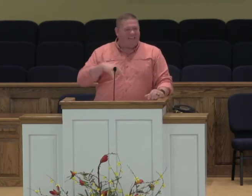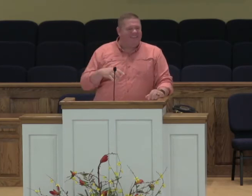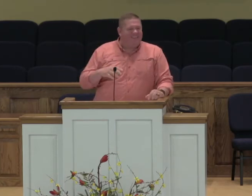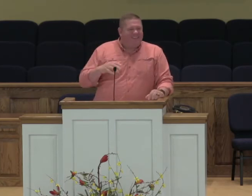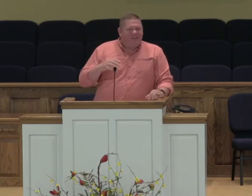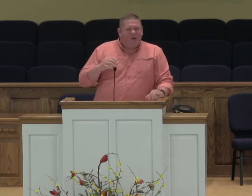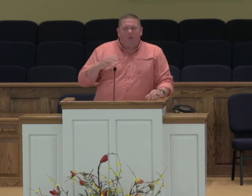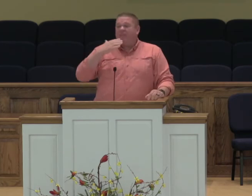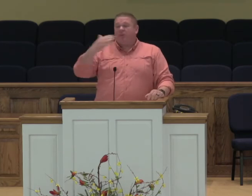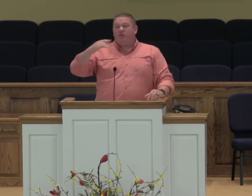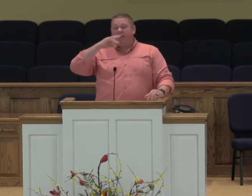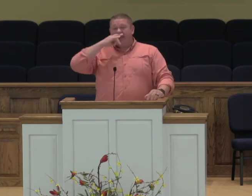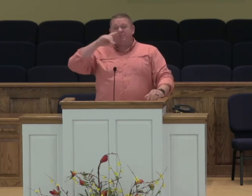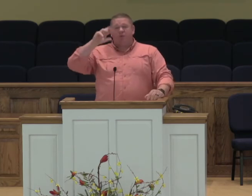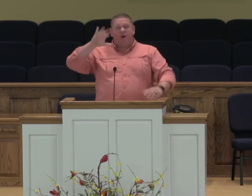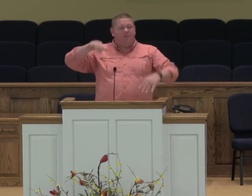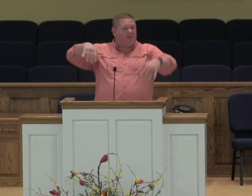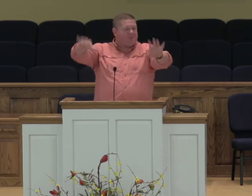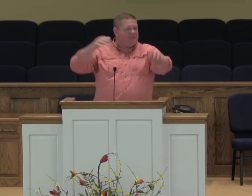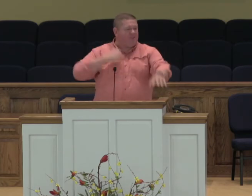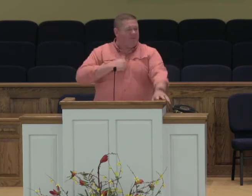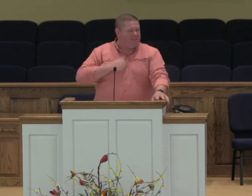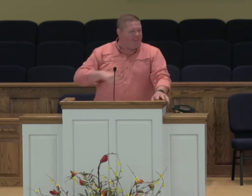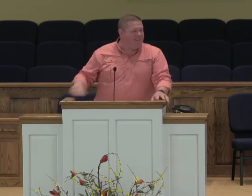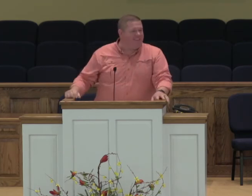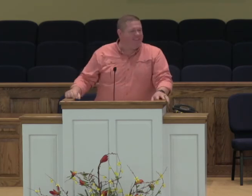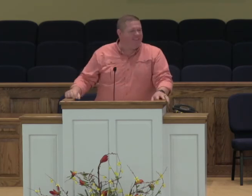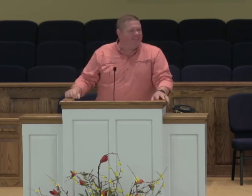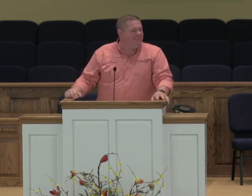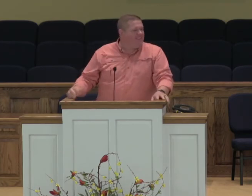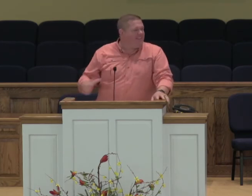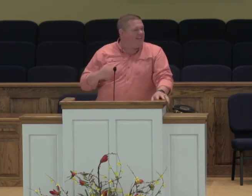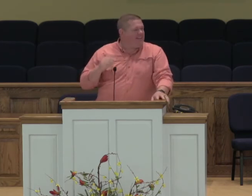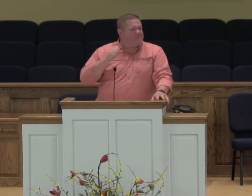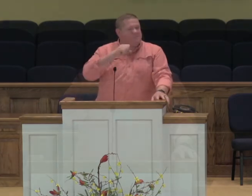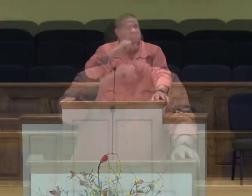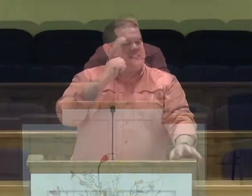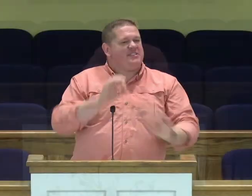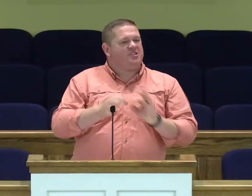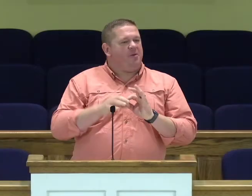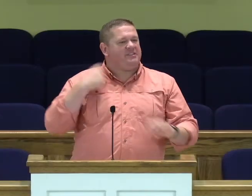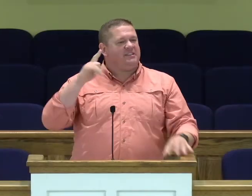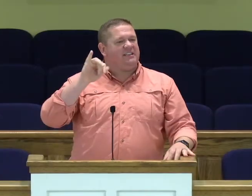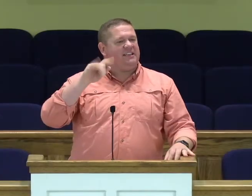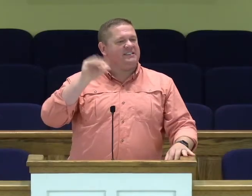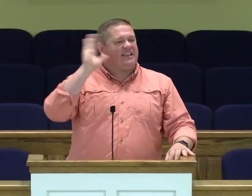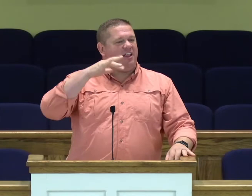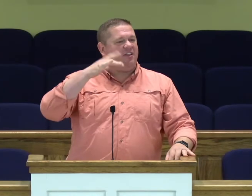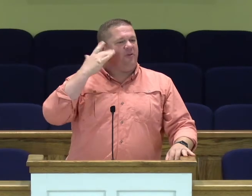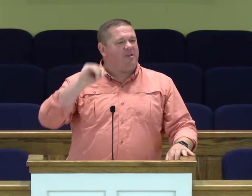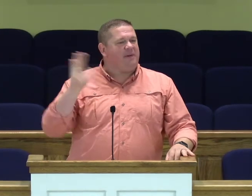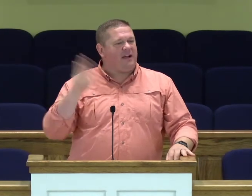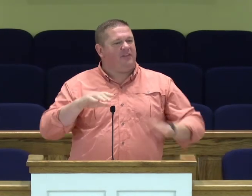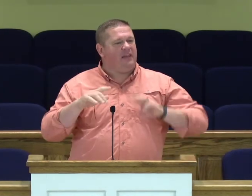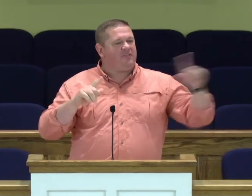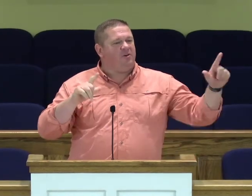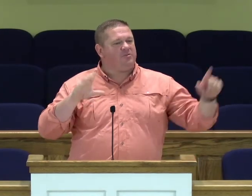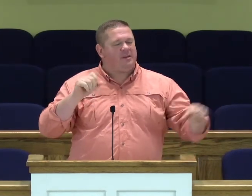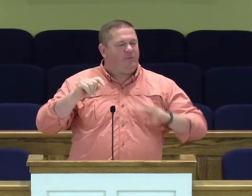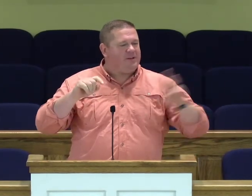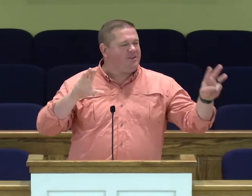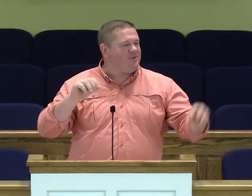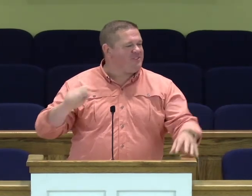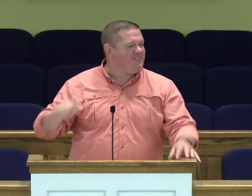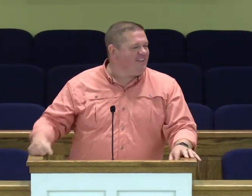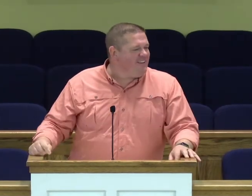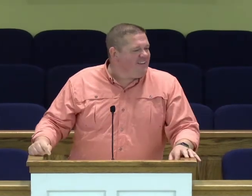today. Oh, thank you, kids, and Brother Robbie, you're dismissed. Sorry about that. I guess Miss Stacy's interpreting since Lydia's in California, back on the